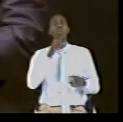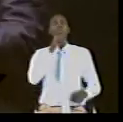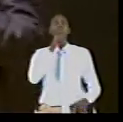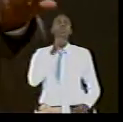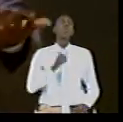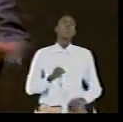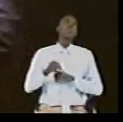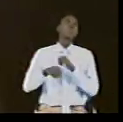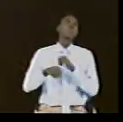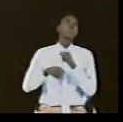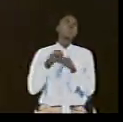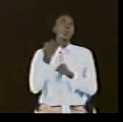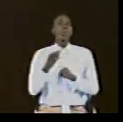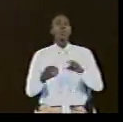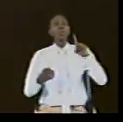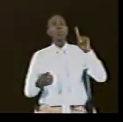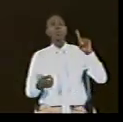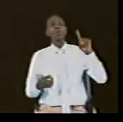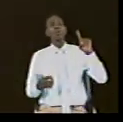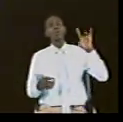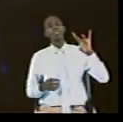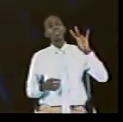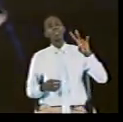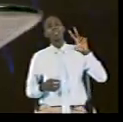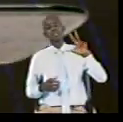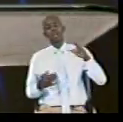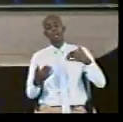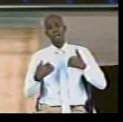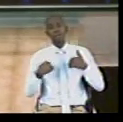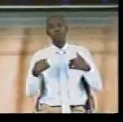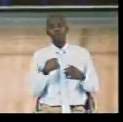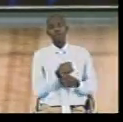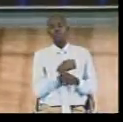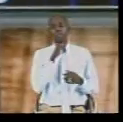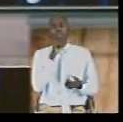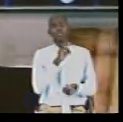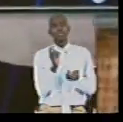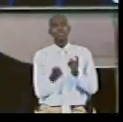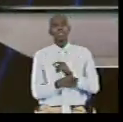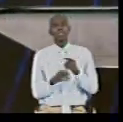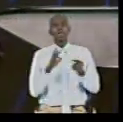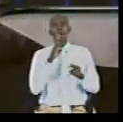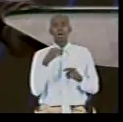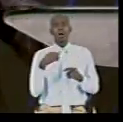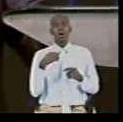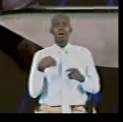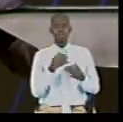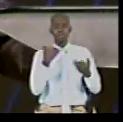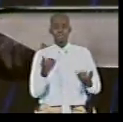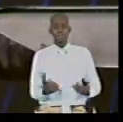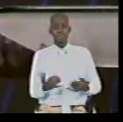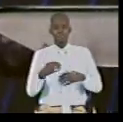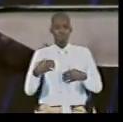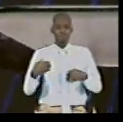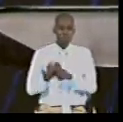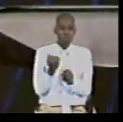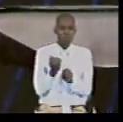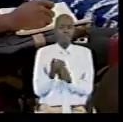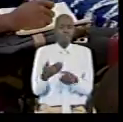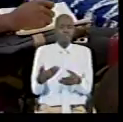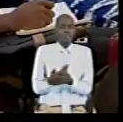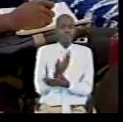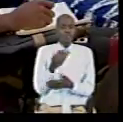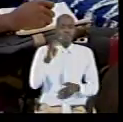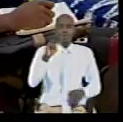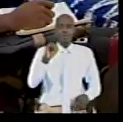1973 77. As we not change, look at where we are now. Are we now not modern? Your Bible has become modern.